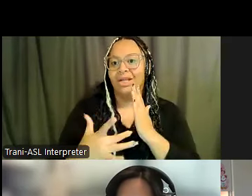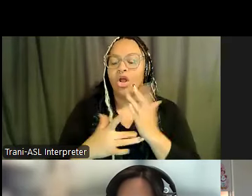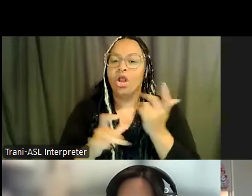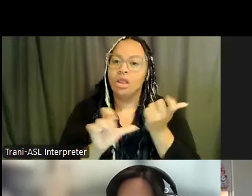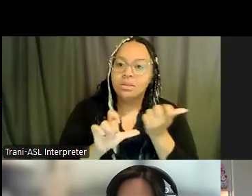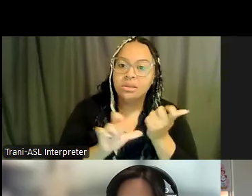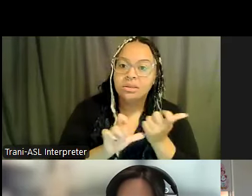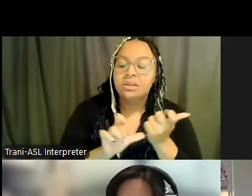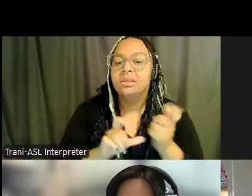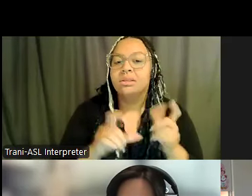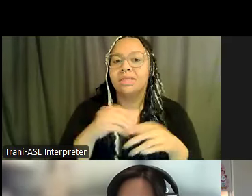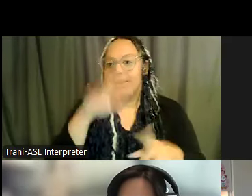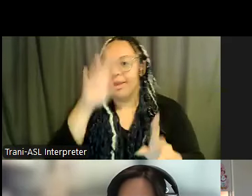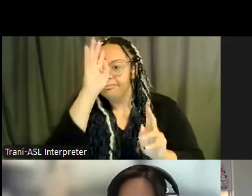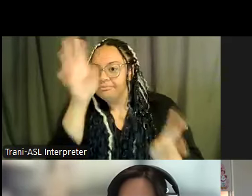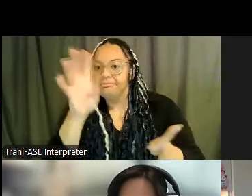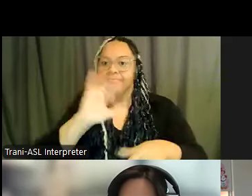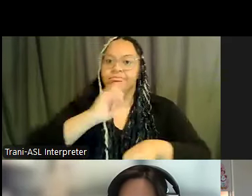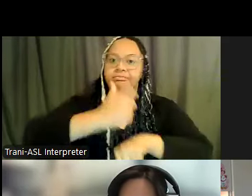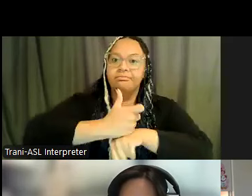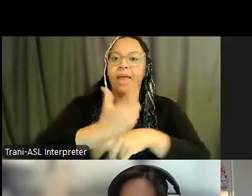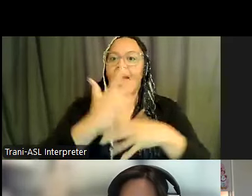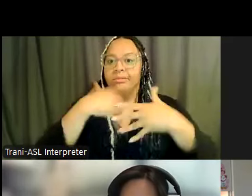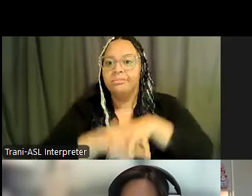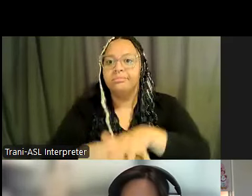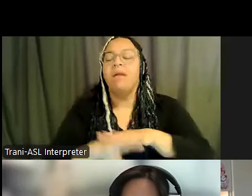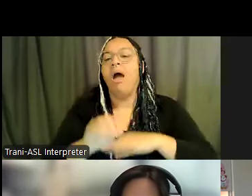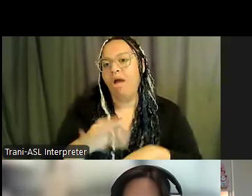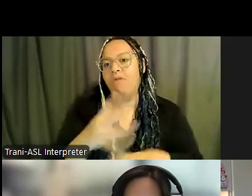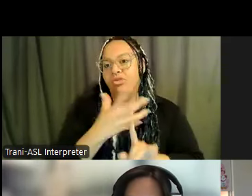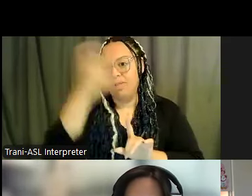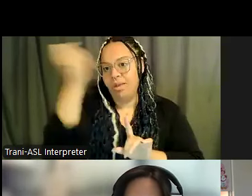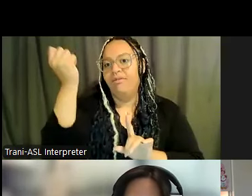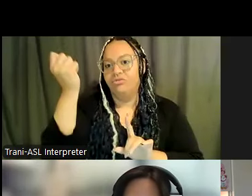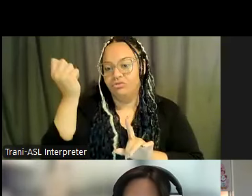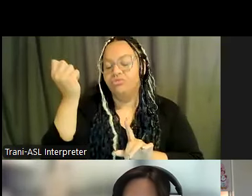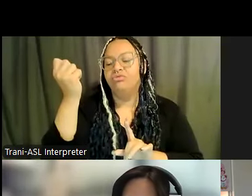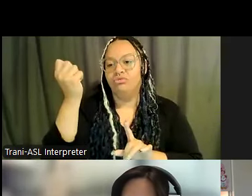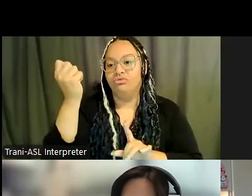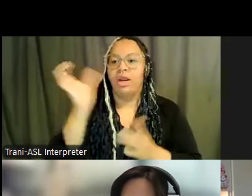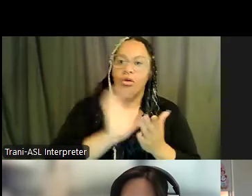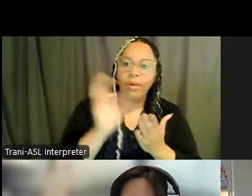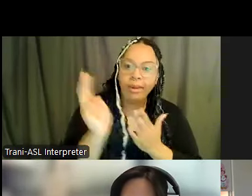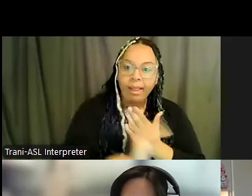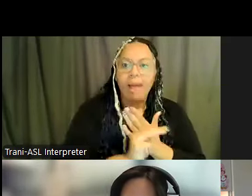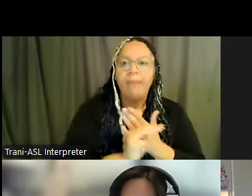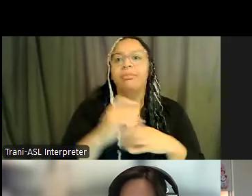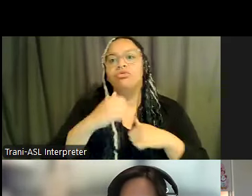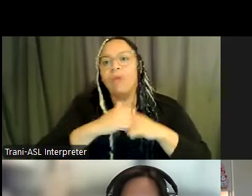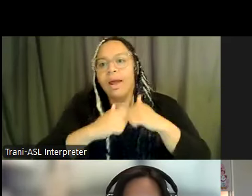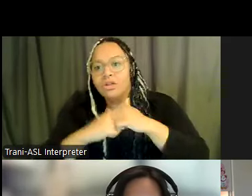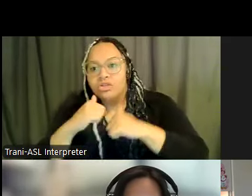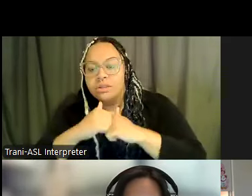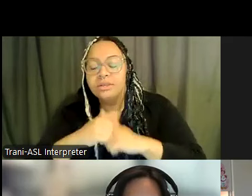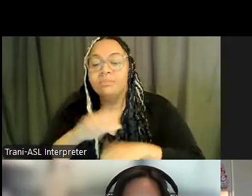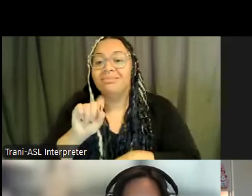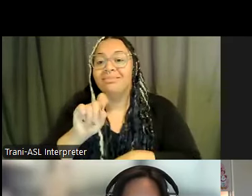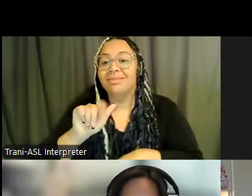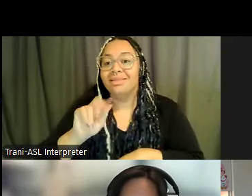assistance in the creation and implementation of suicide prevention curricula and strategies. Stan has a passion